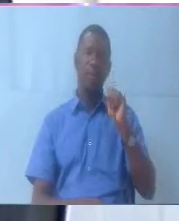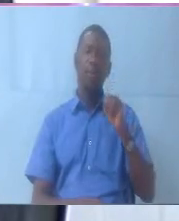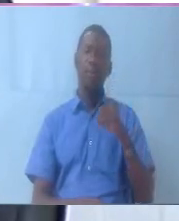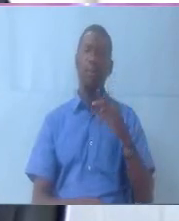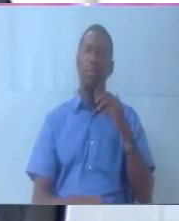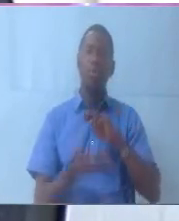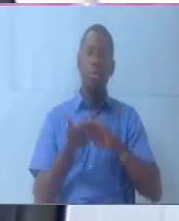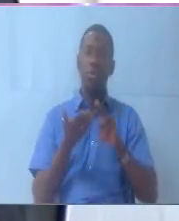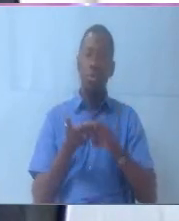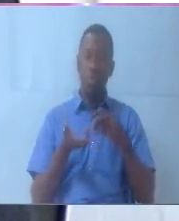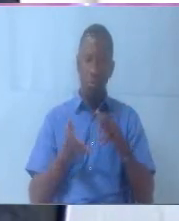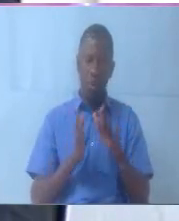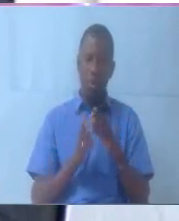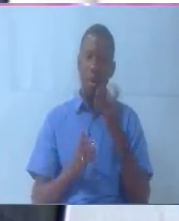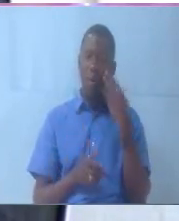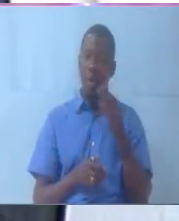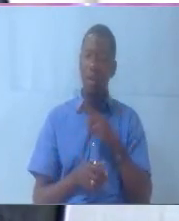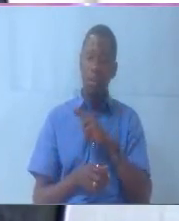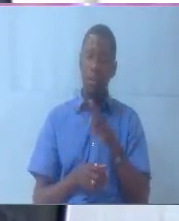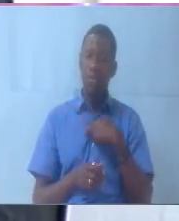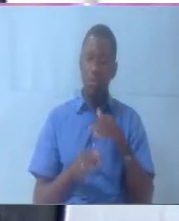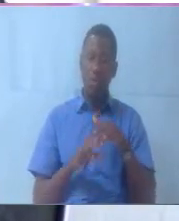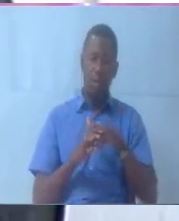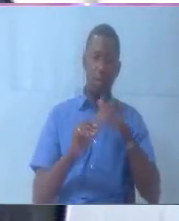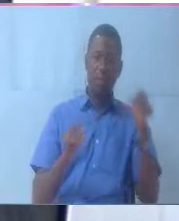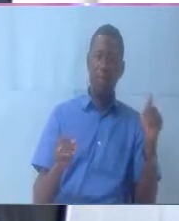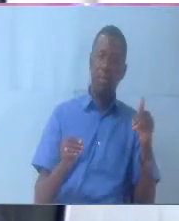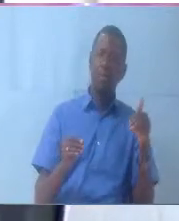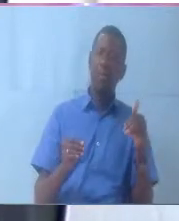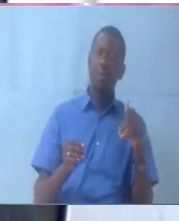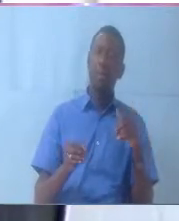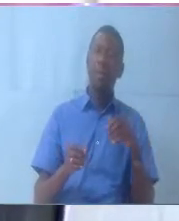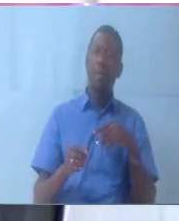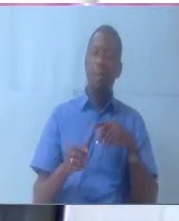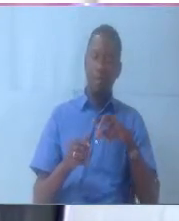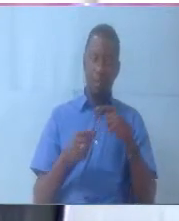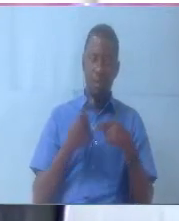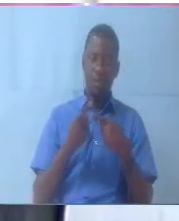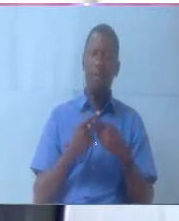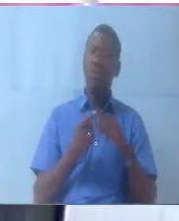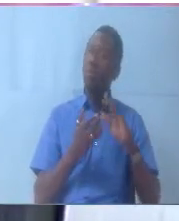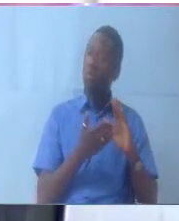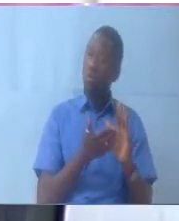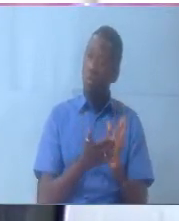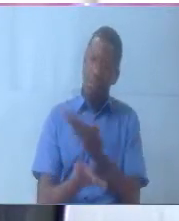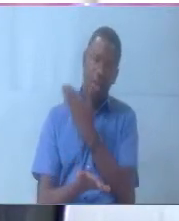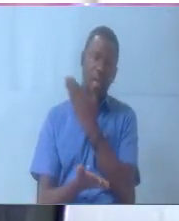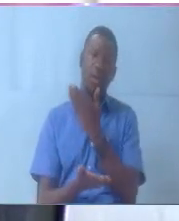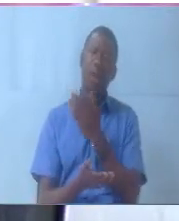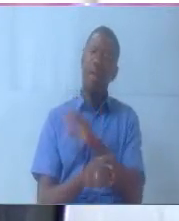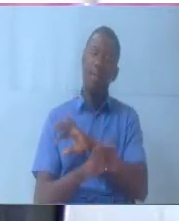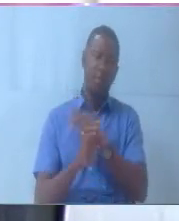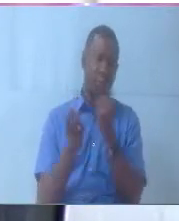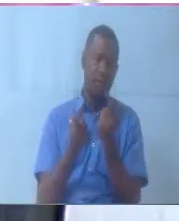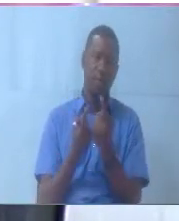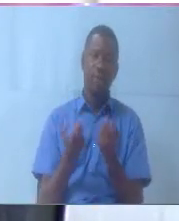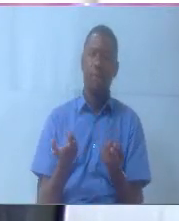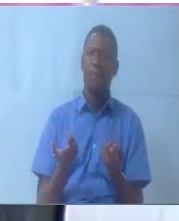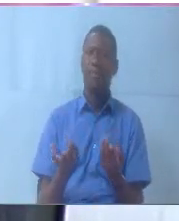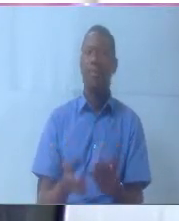is a trial has no charge, you withdraw the charge. What you do, you strike out the case. Nin kito keta ina tatara ko nyi mukito ultime ya